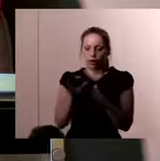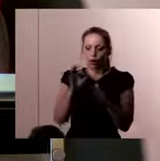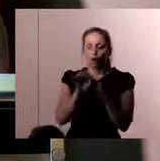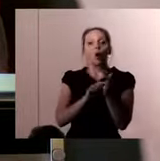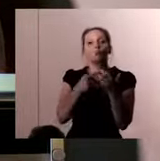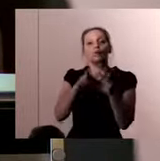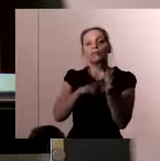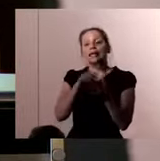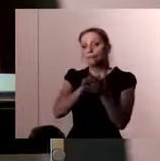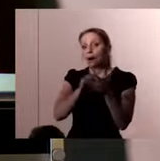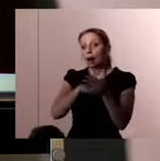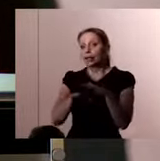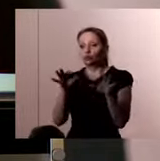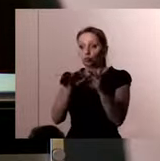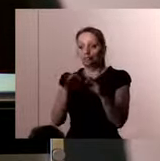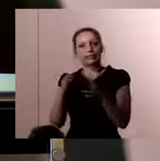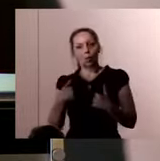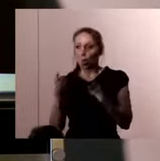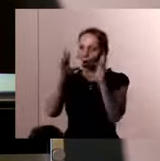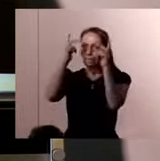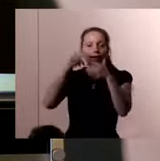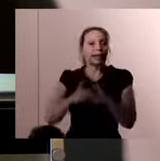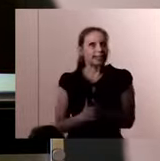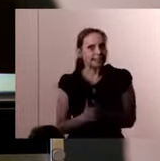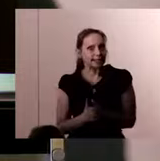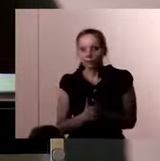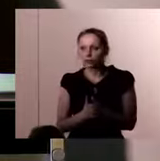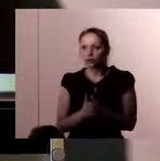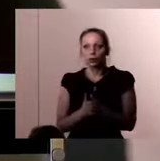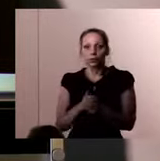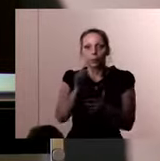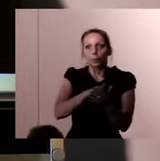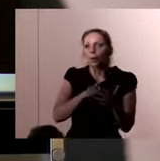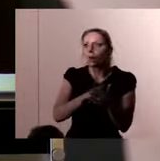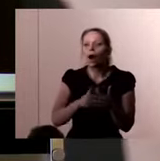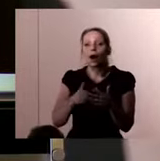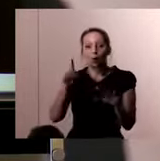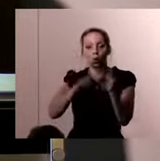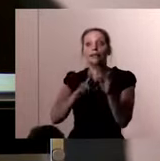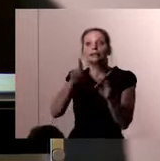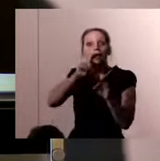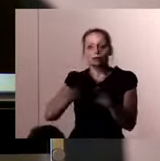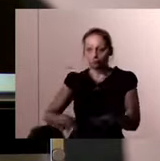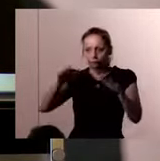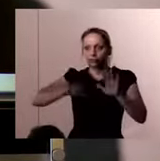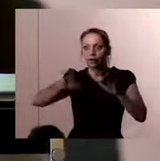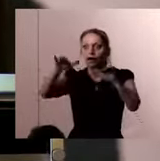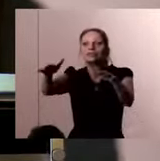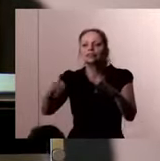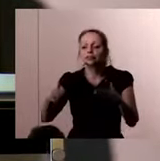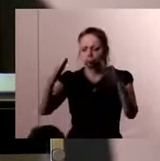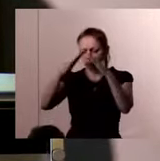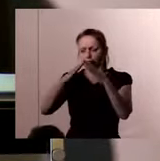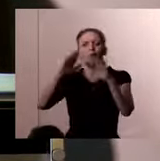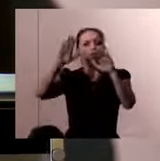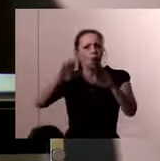Brisbane telling a journalist that she's keen to capitalise on the low prices following the Queensland floods. She says, "I don't think